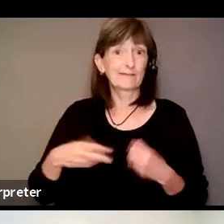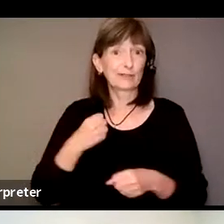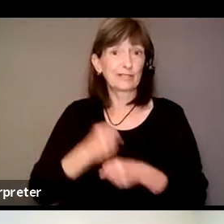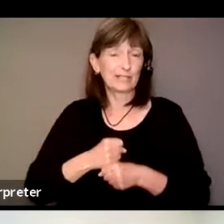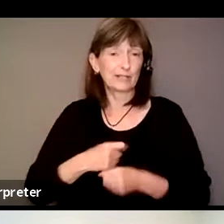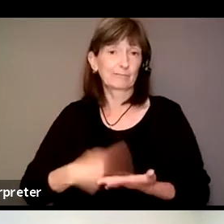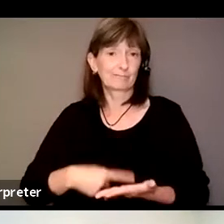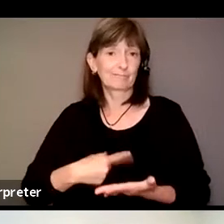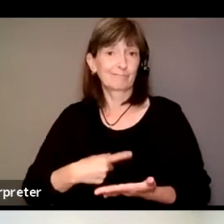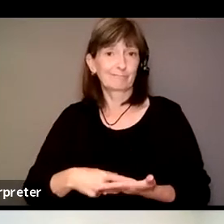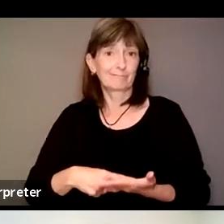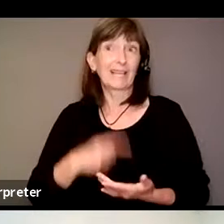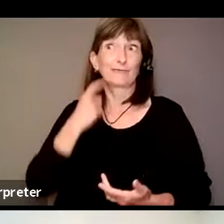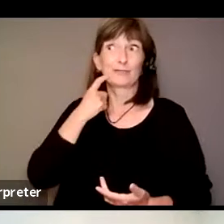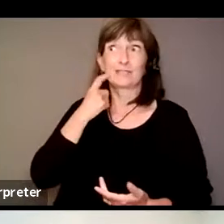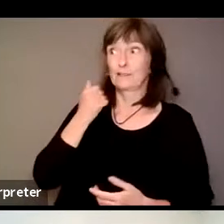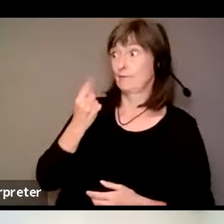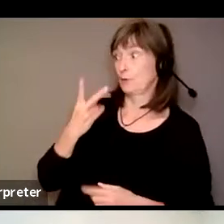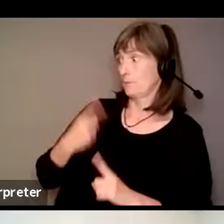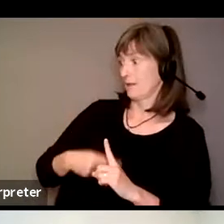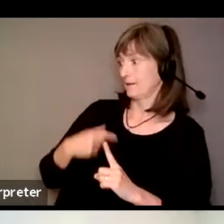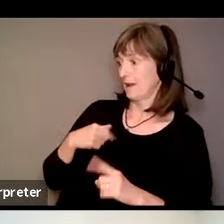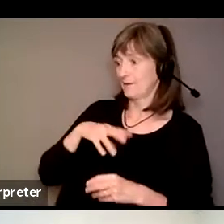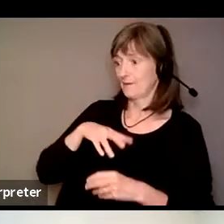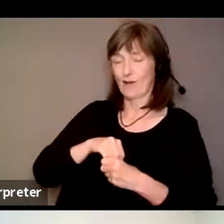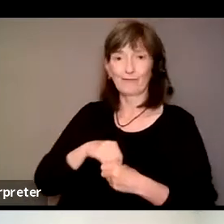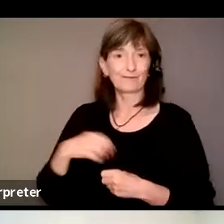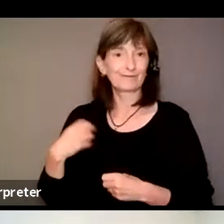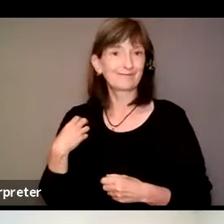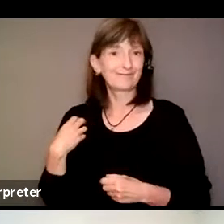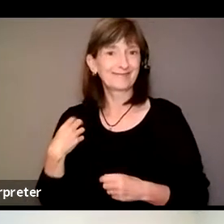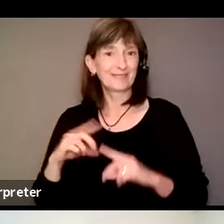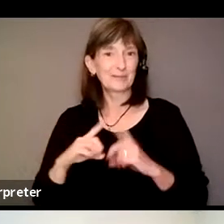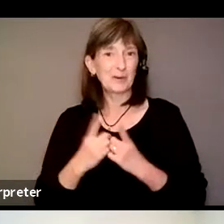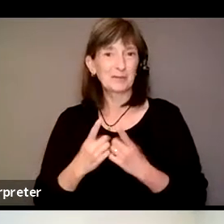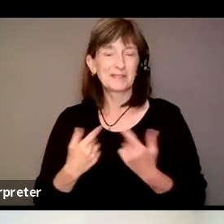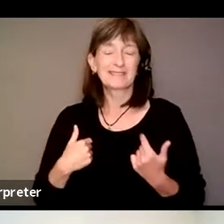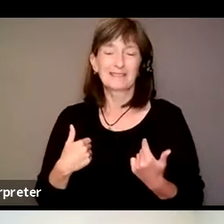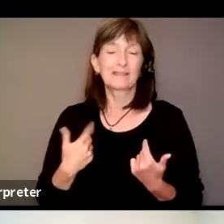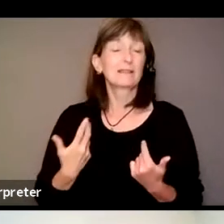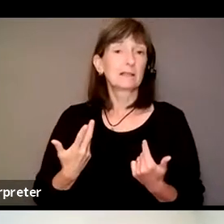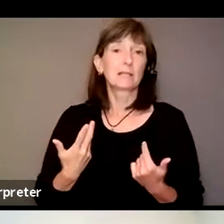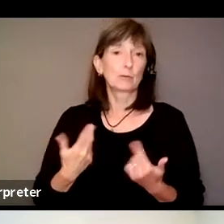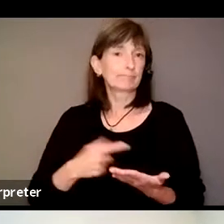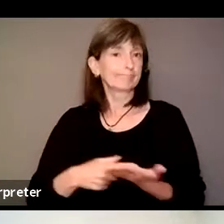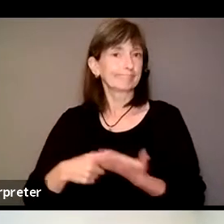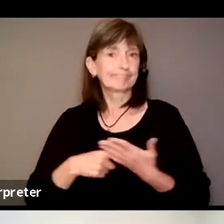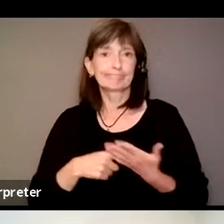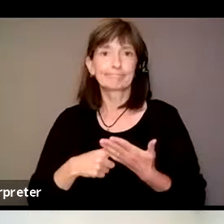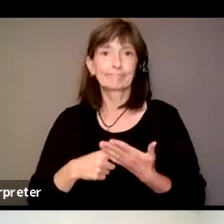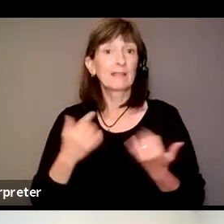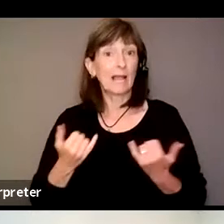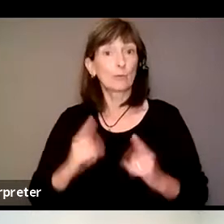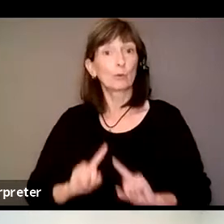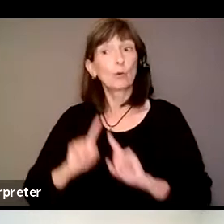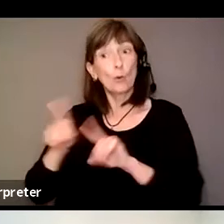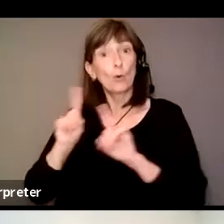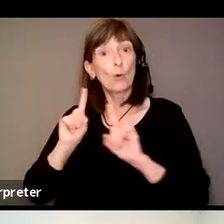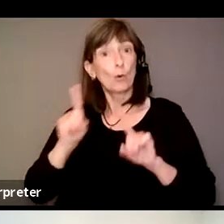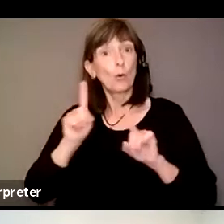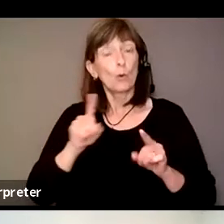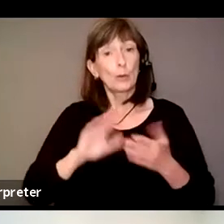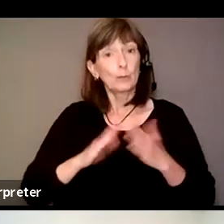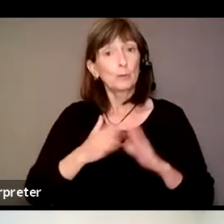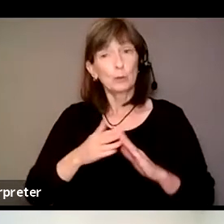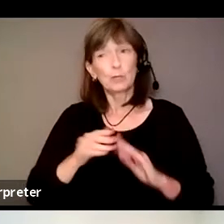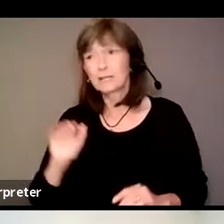certainly the last few months since I've been hanging out in the Municipal Affairs Department. We're going out and speaking to communities and trying to get